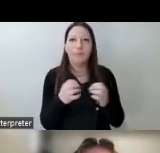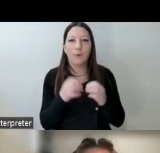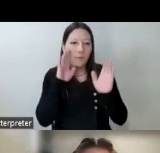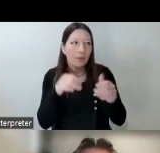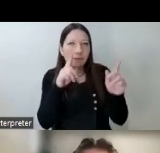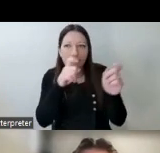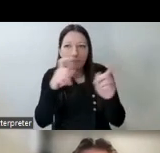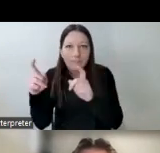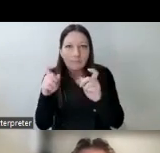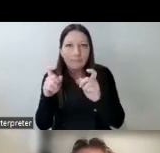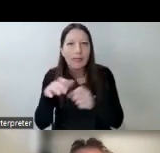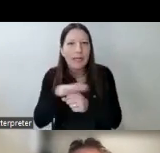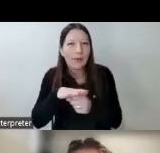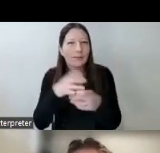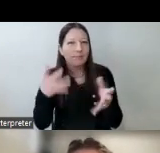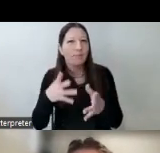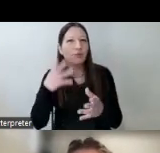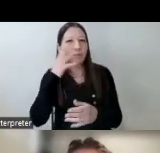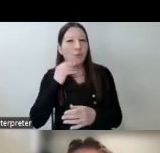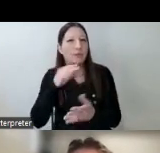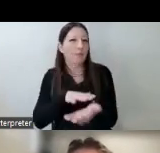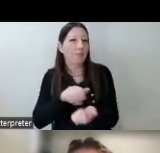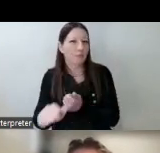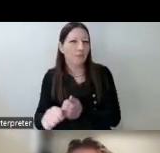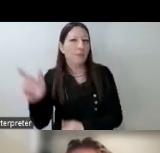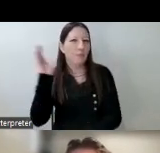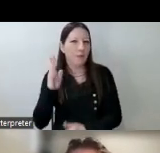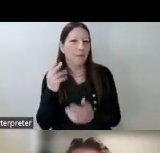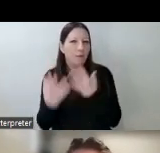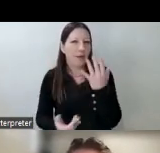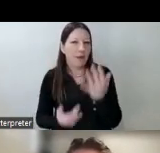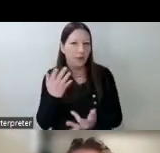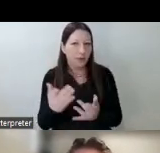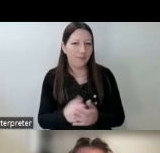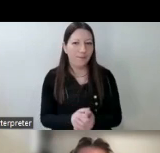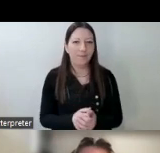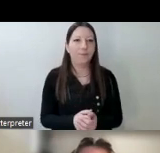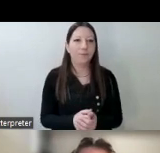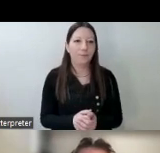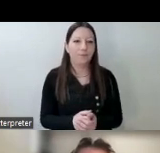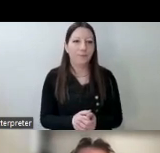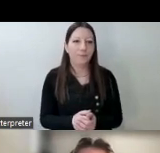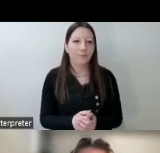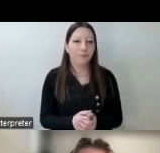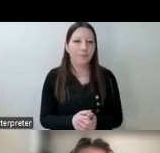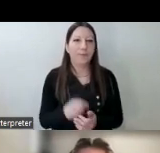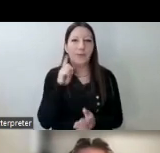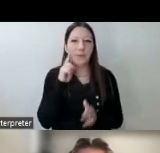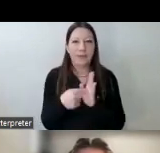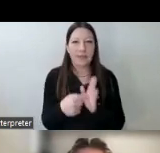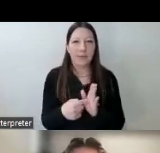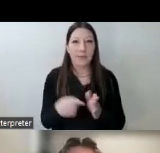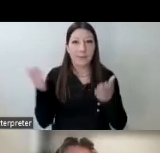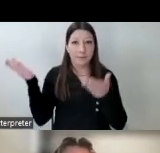also going through archives and collecting news stories and photos of significant fire sites. In this slide, I have shared two images